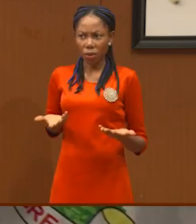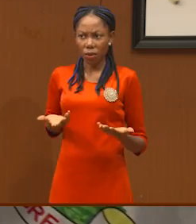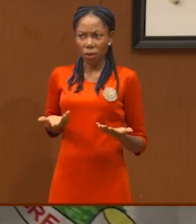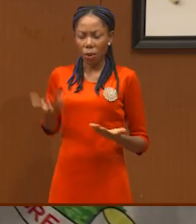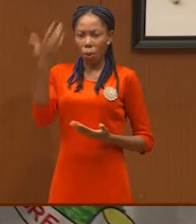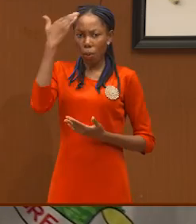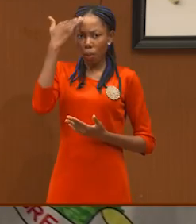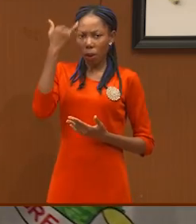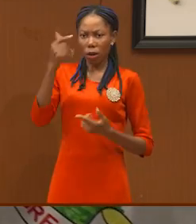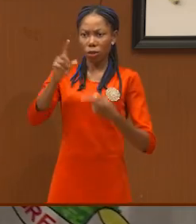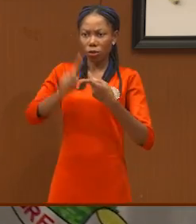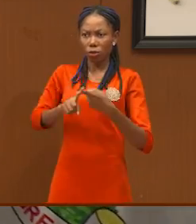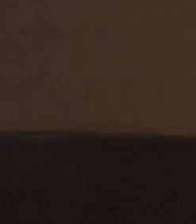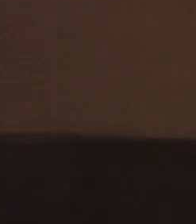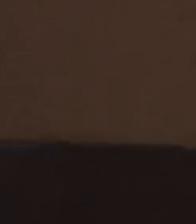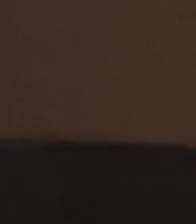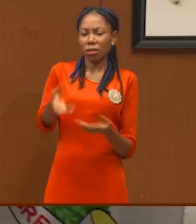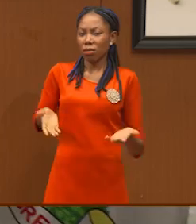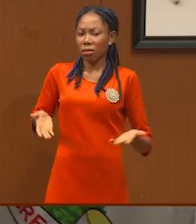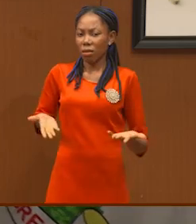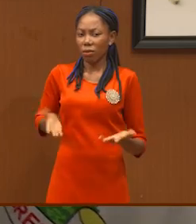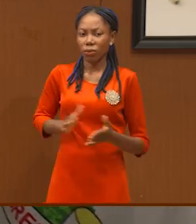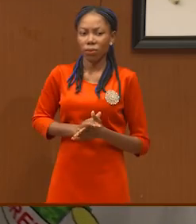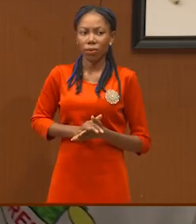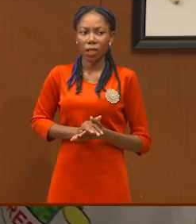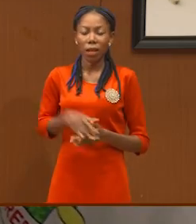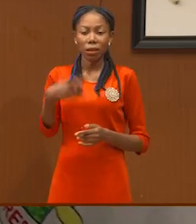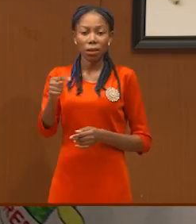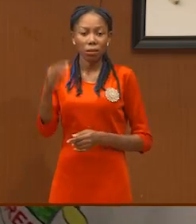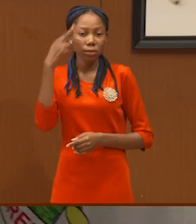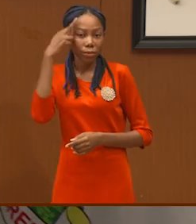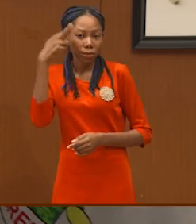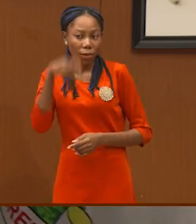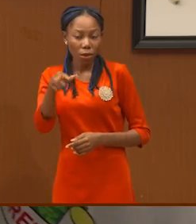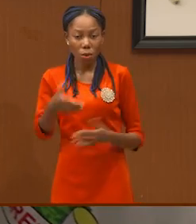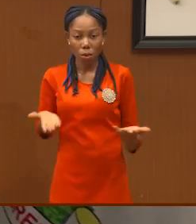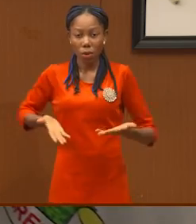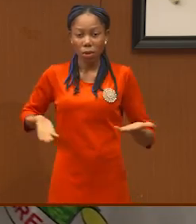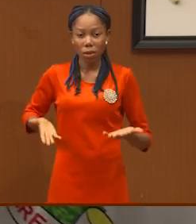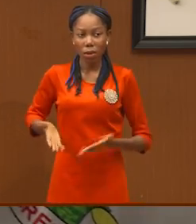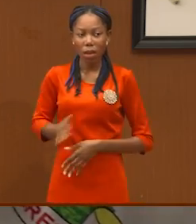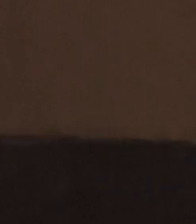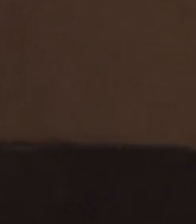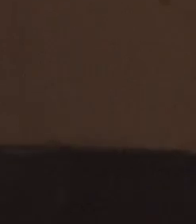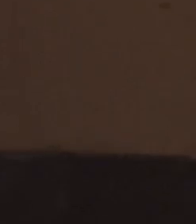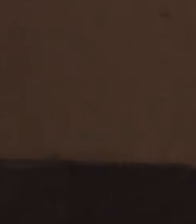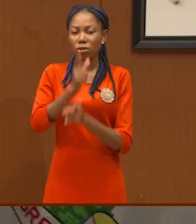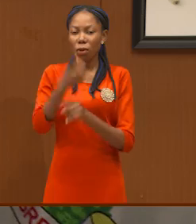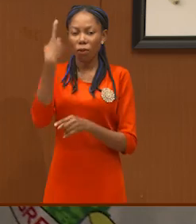to be able to leave his property. The reason why you are here is over the